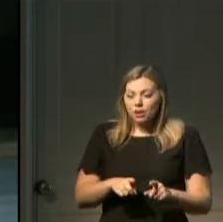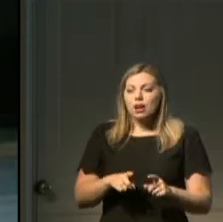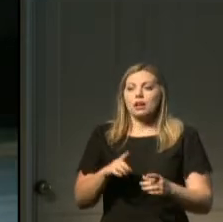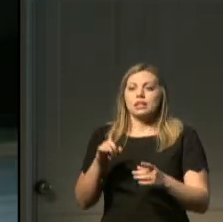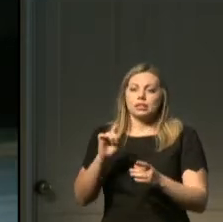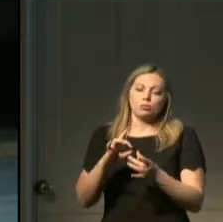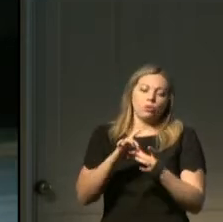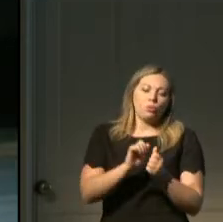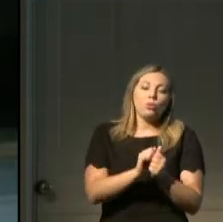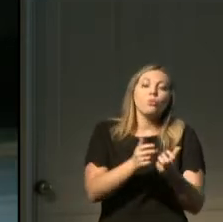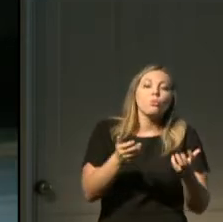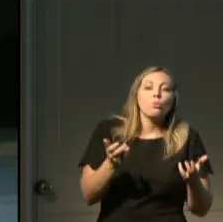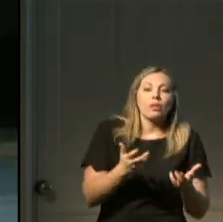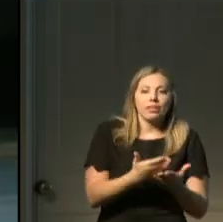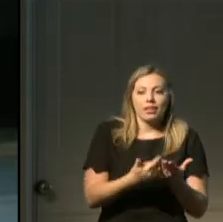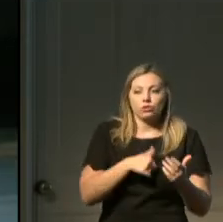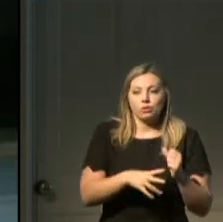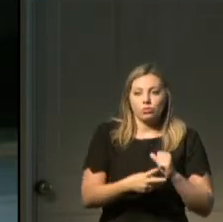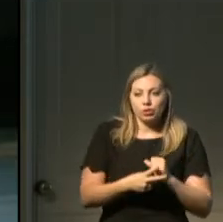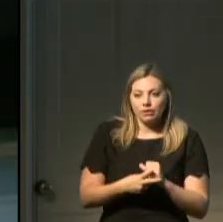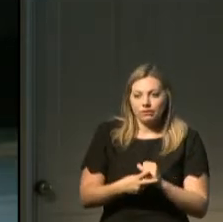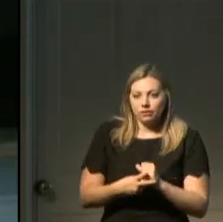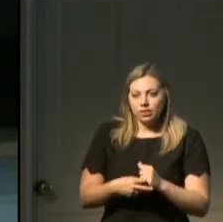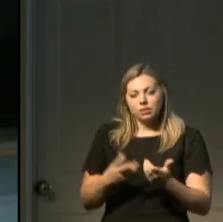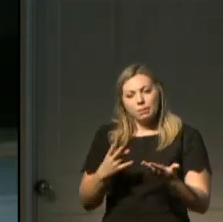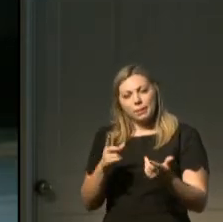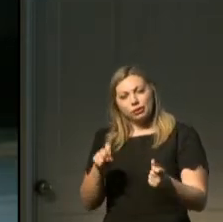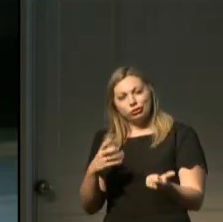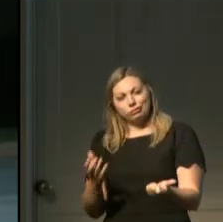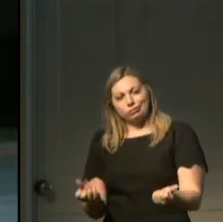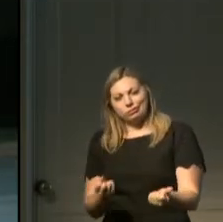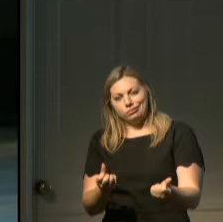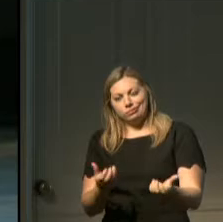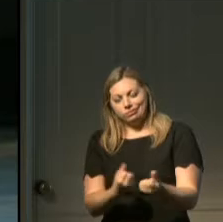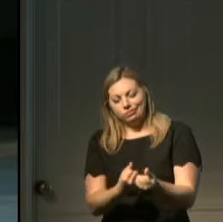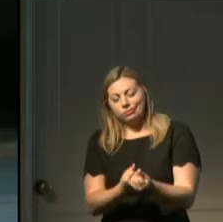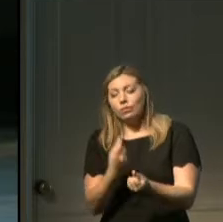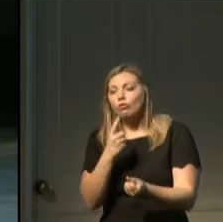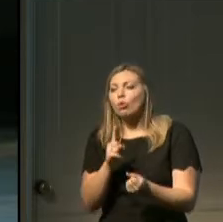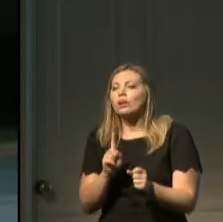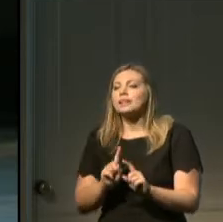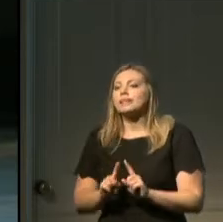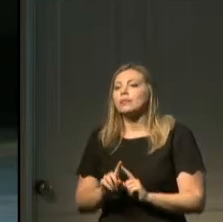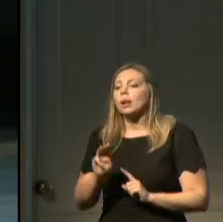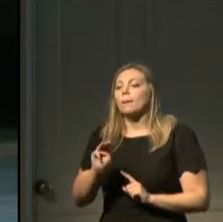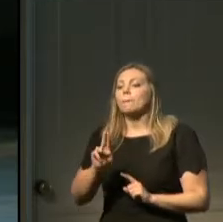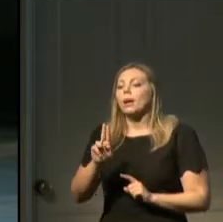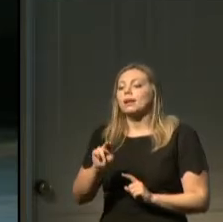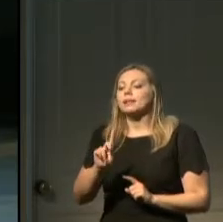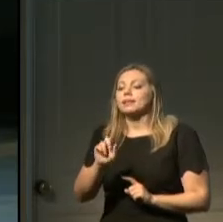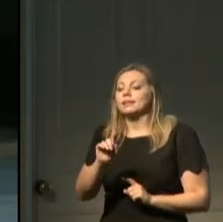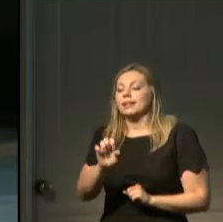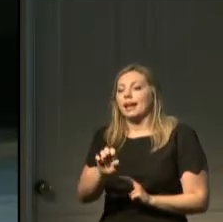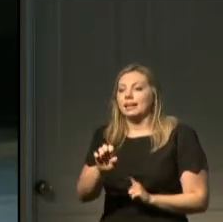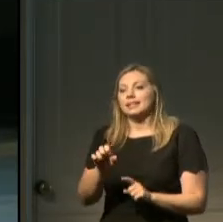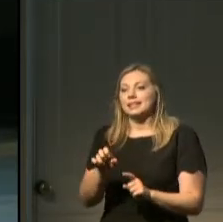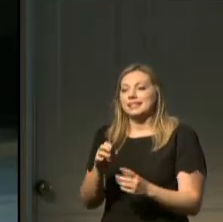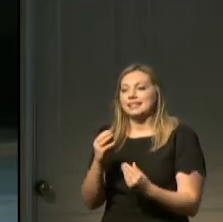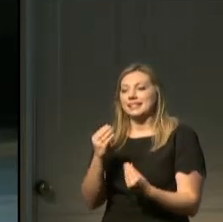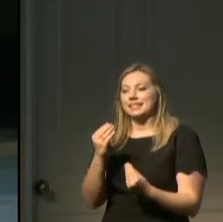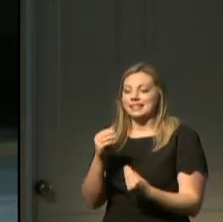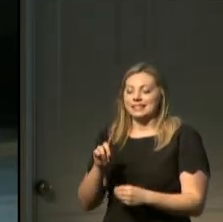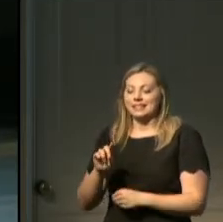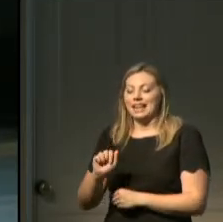preserve part, is a kind of a case for the mundane data. You mentioned the data coming off of your Roomba not being interesting,